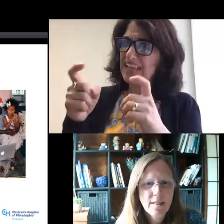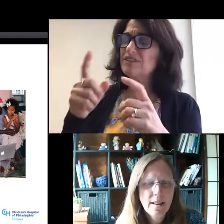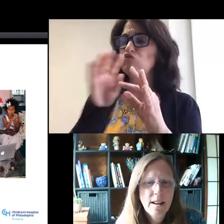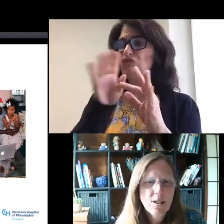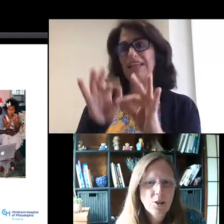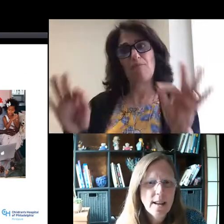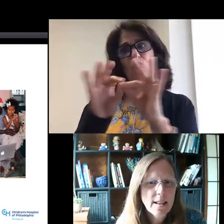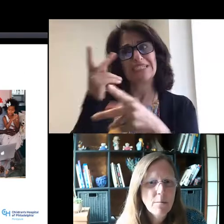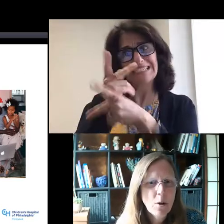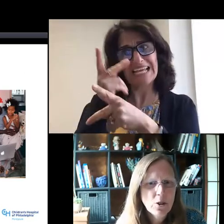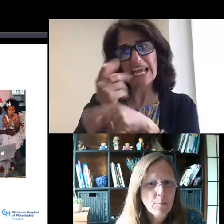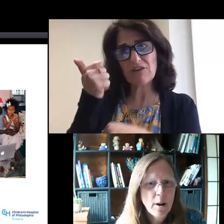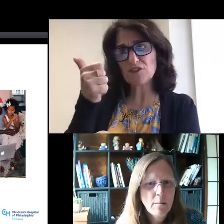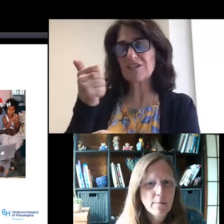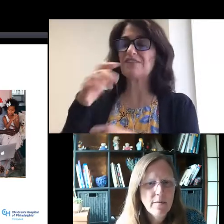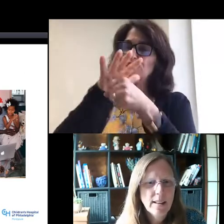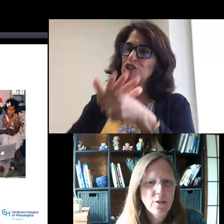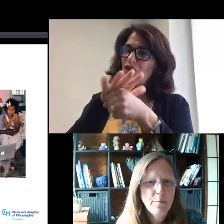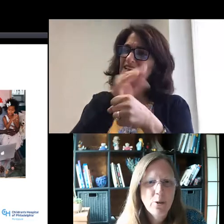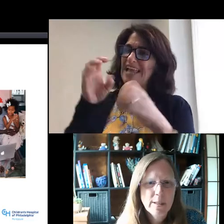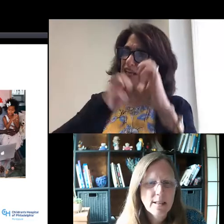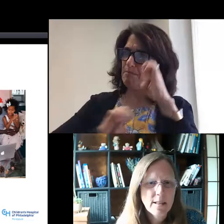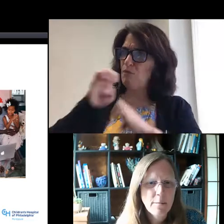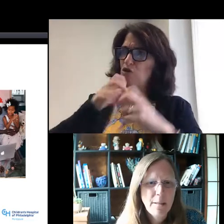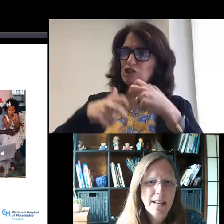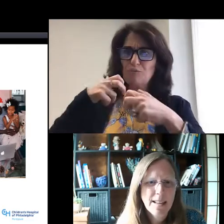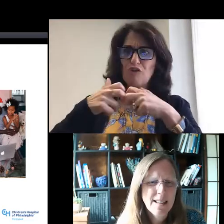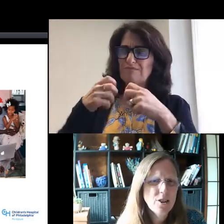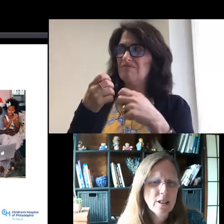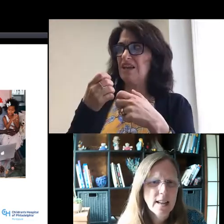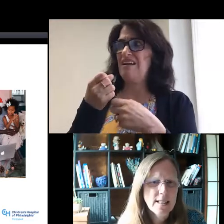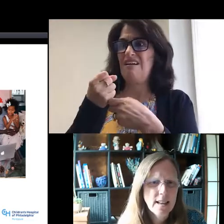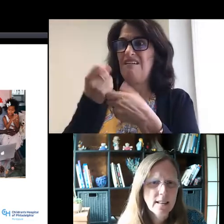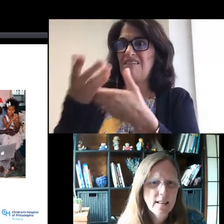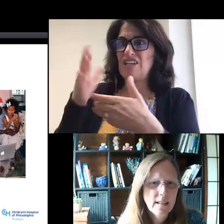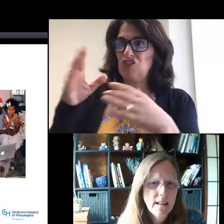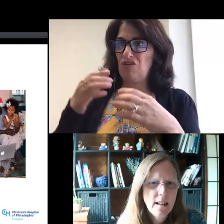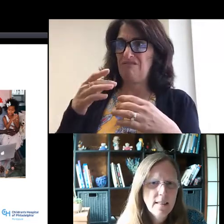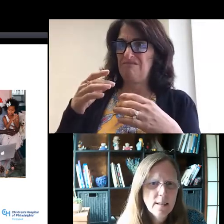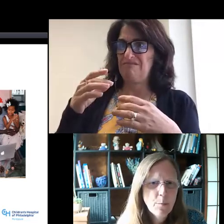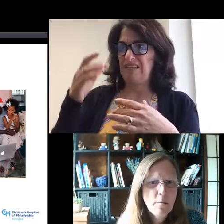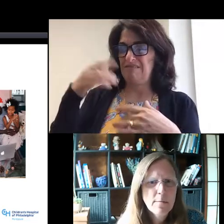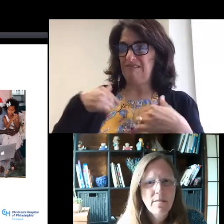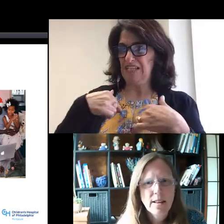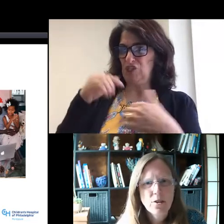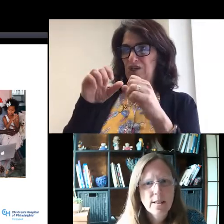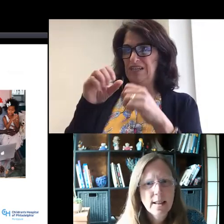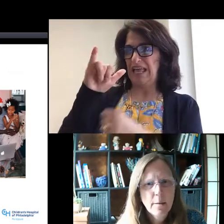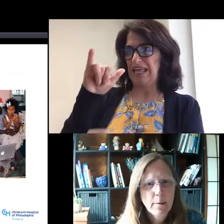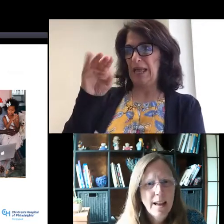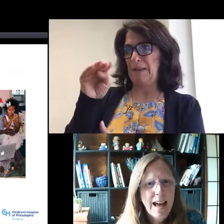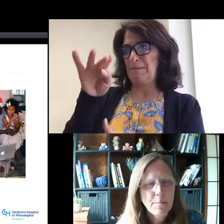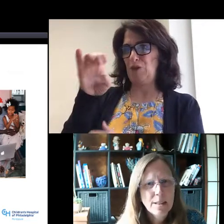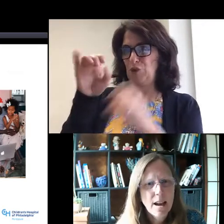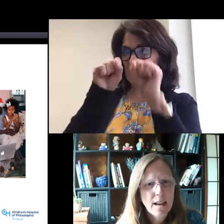yourself. Stress and emotional problems affect your immune system and make it easier to get sick. These problems affect your